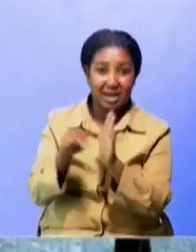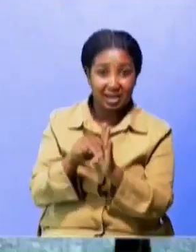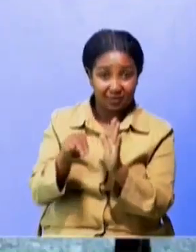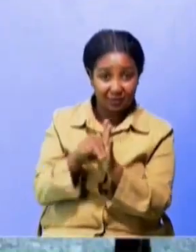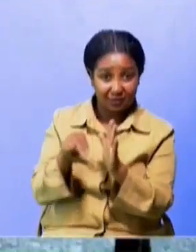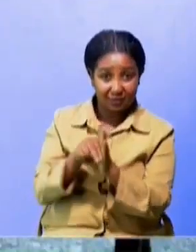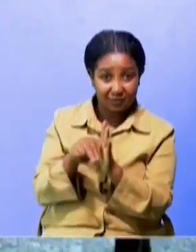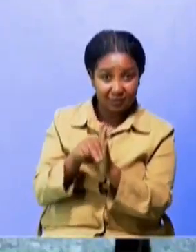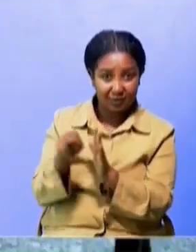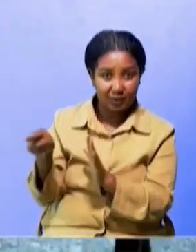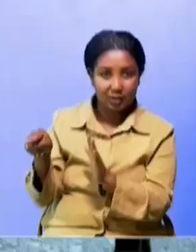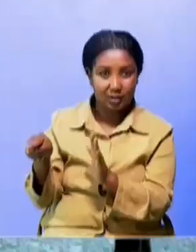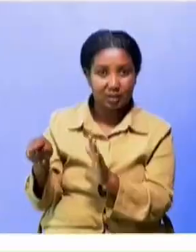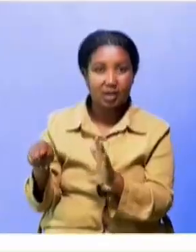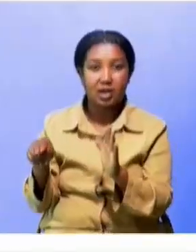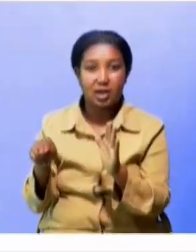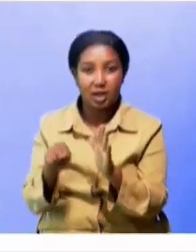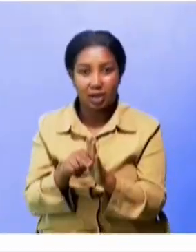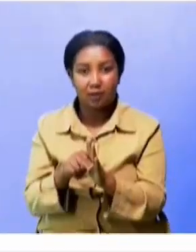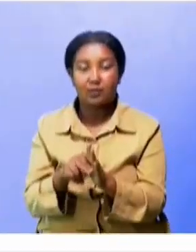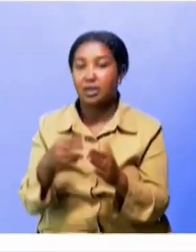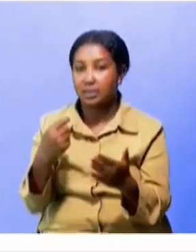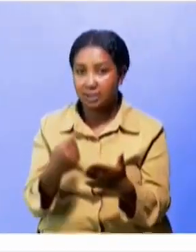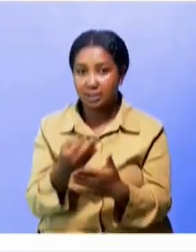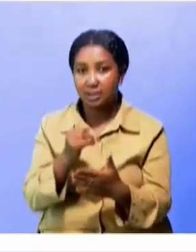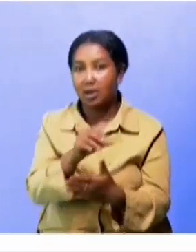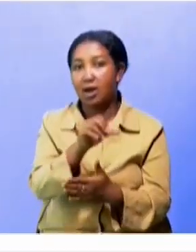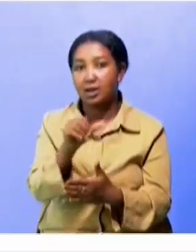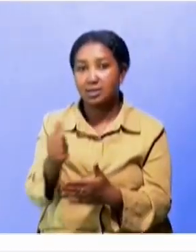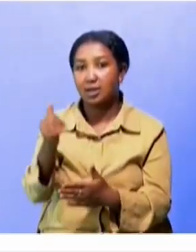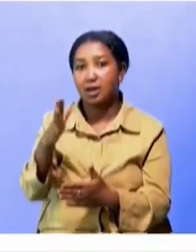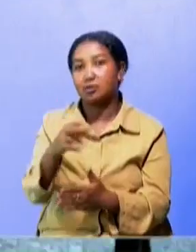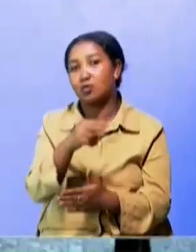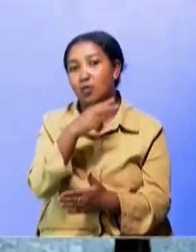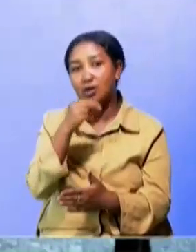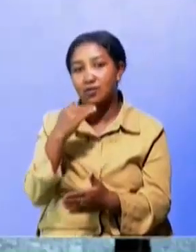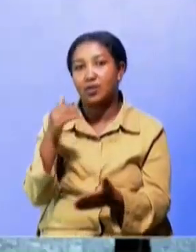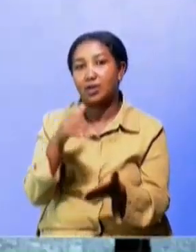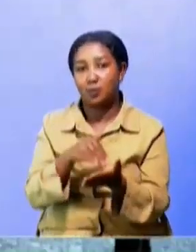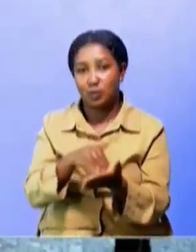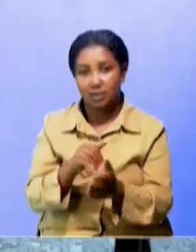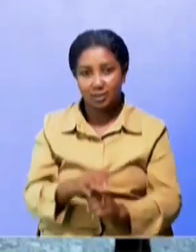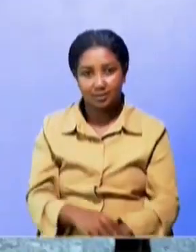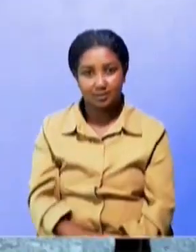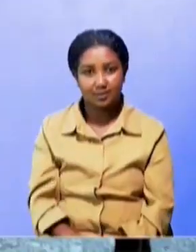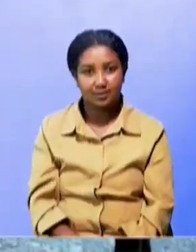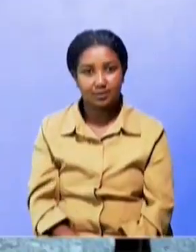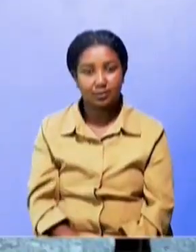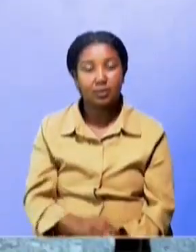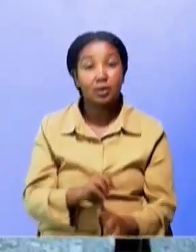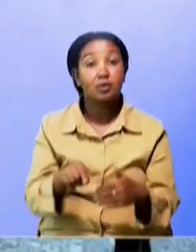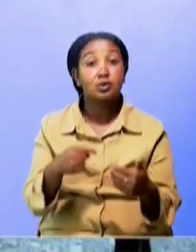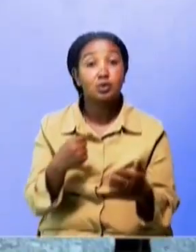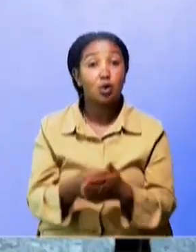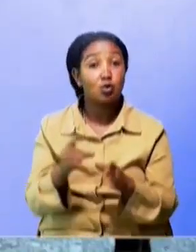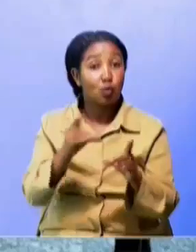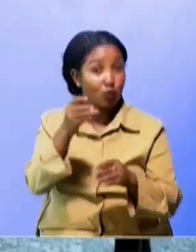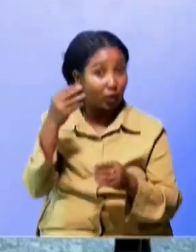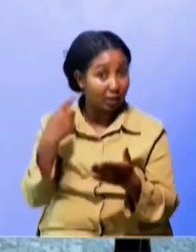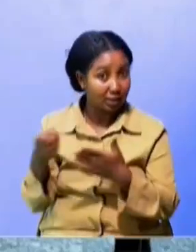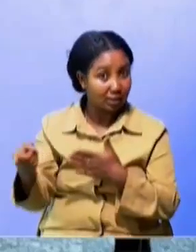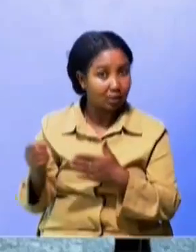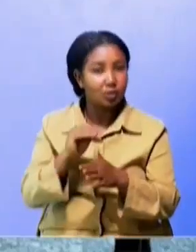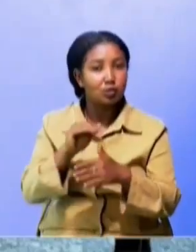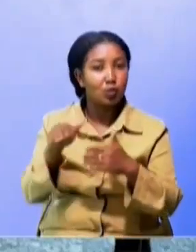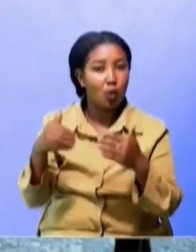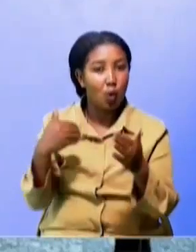right? Okay, and then it's also another kind of adverb. That's a frequency adverb. So don't forget that. These